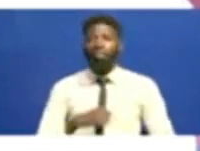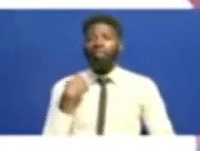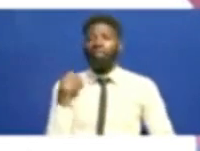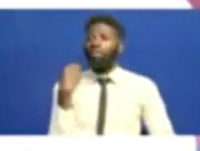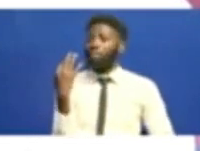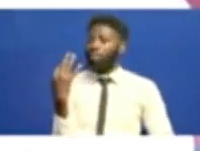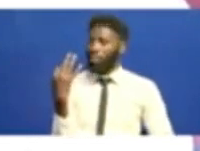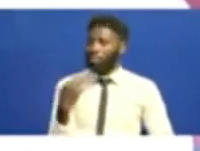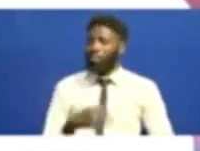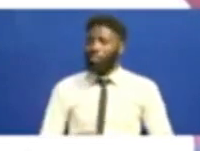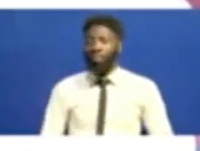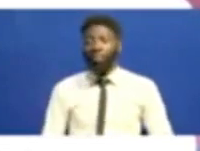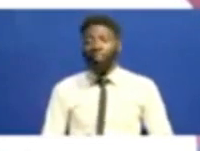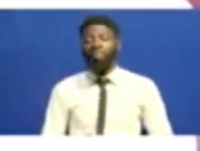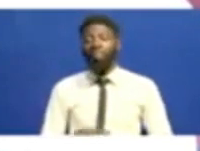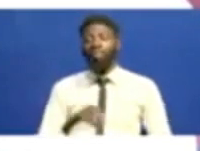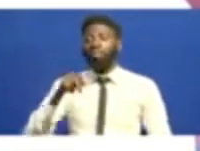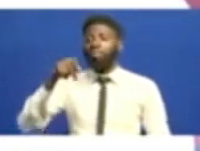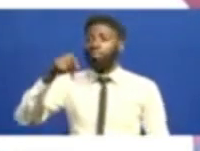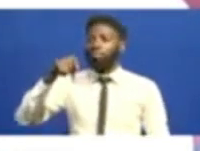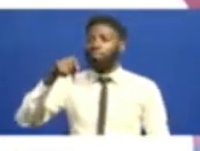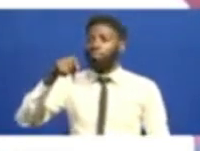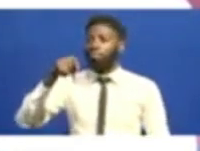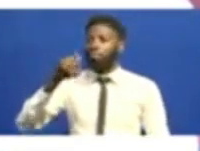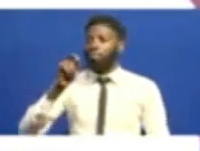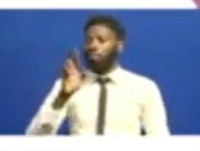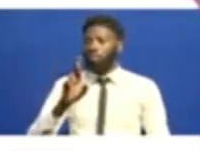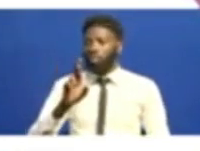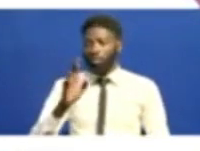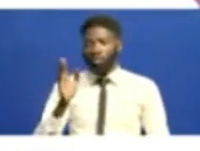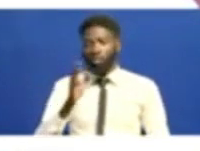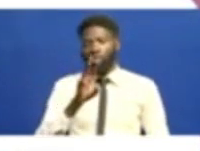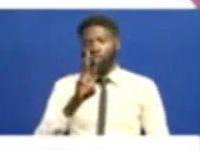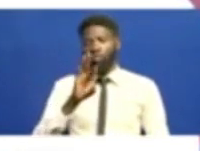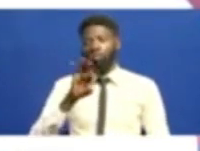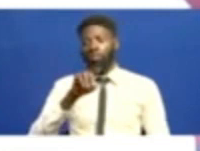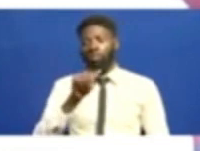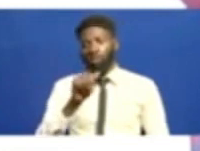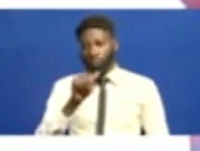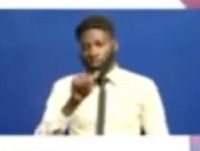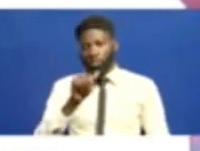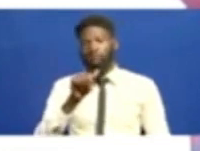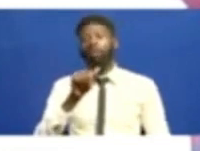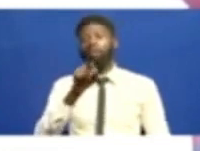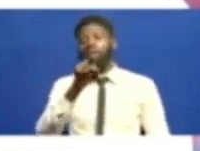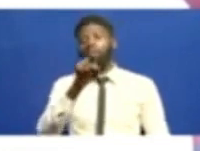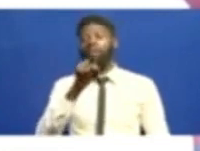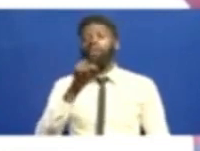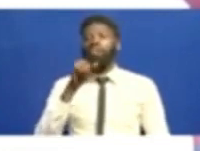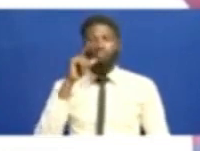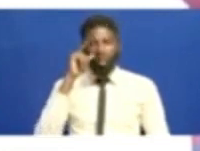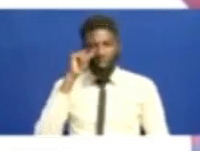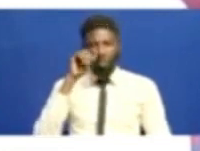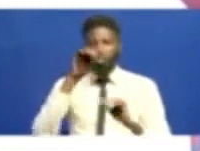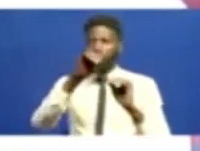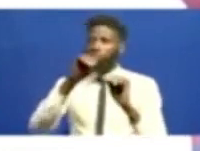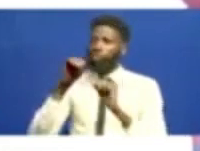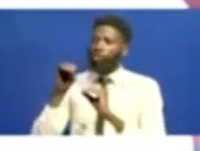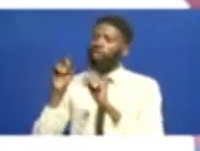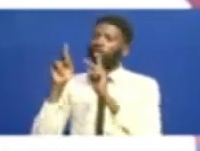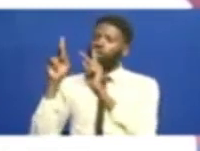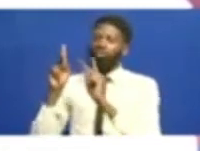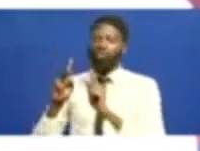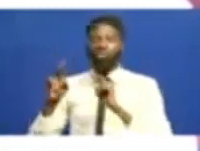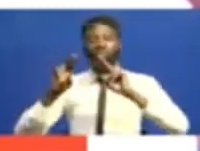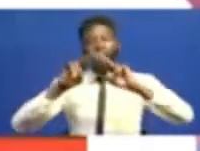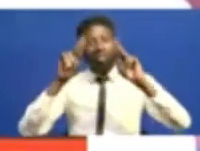Mr. Peter Wafula, the airport manager, Mombasa Airport, moves to Kisumu International Airport,